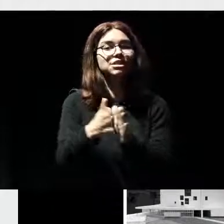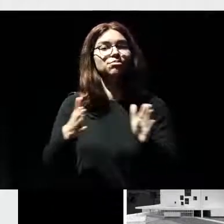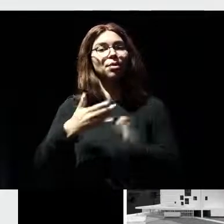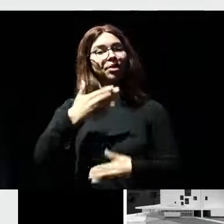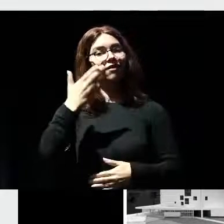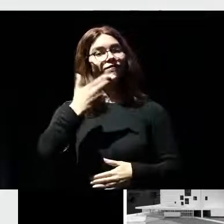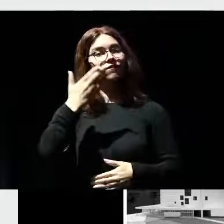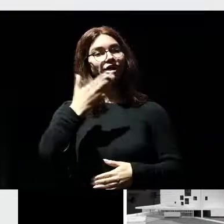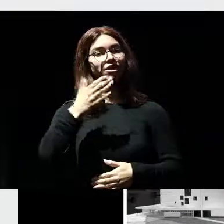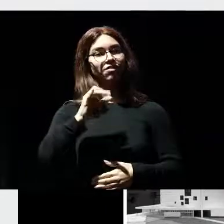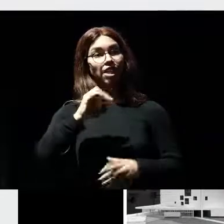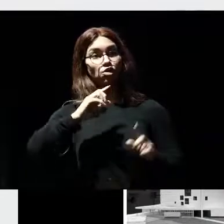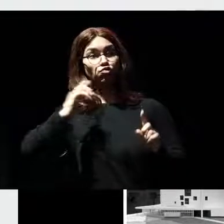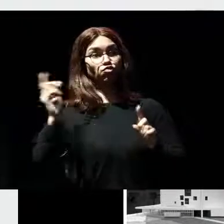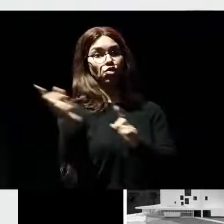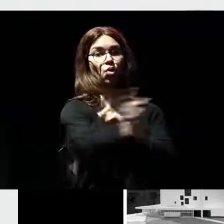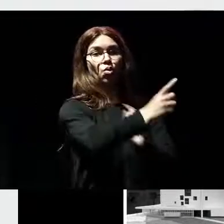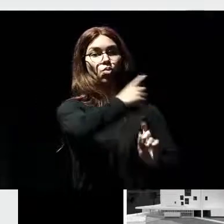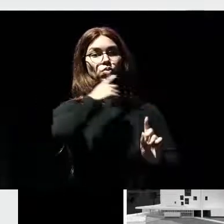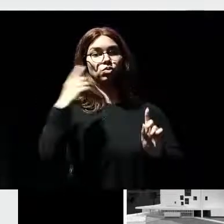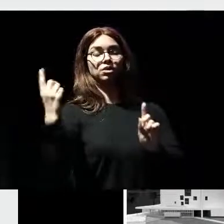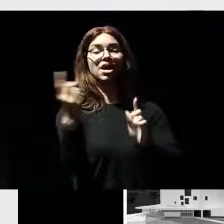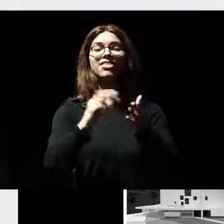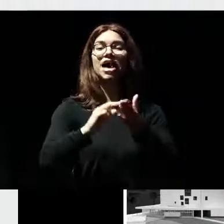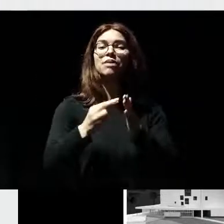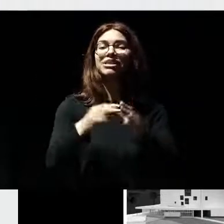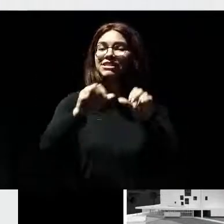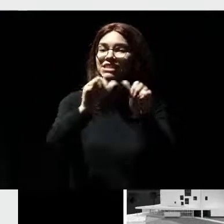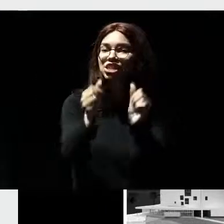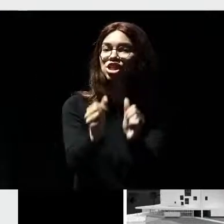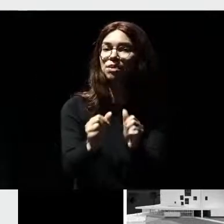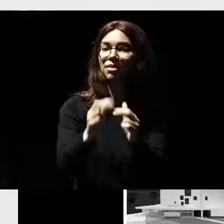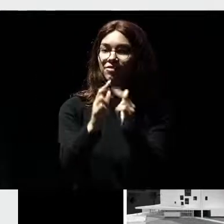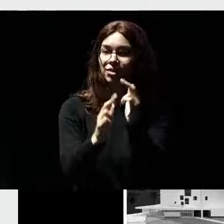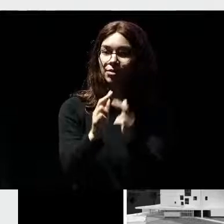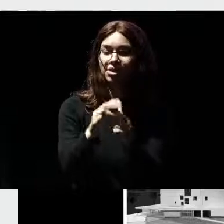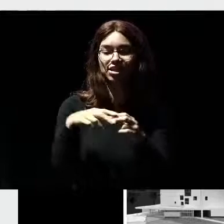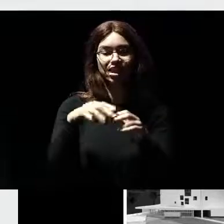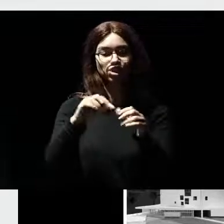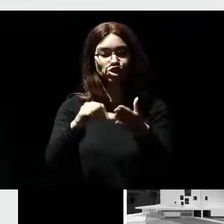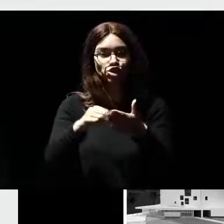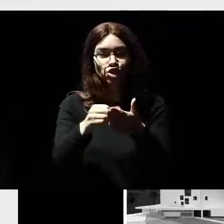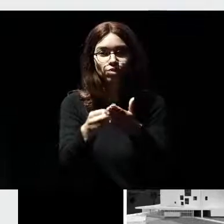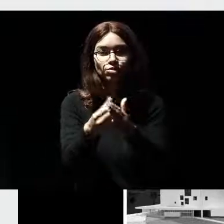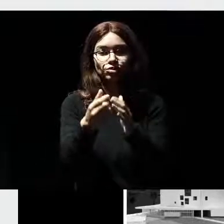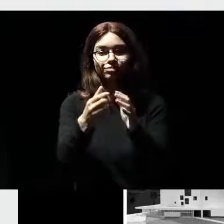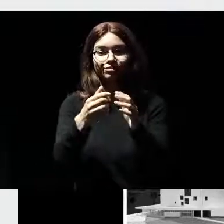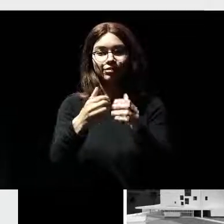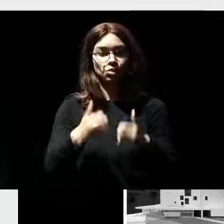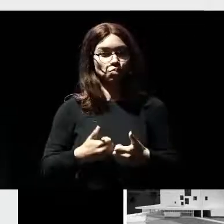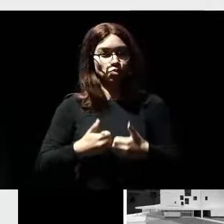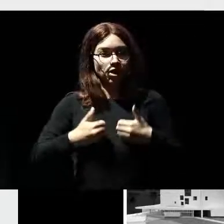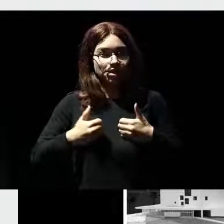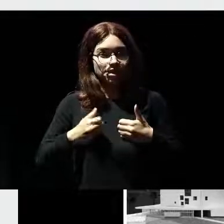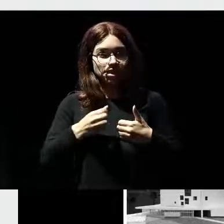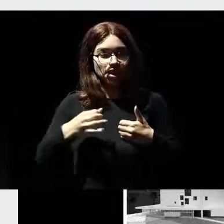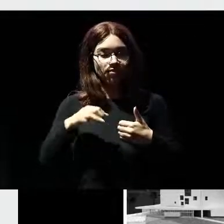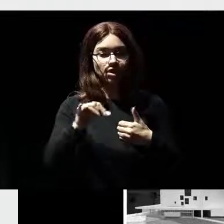of the ring road, the shape of the building, the sculptural presence of the new music theater was something that